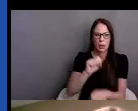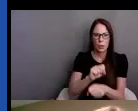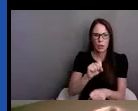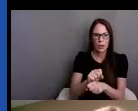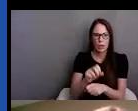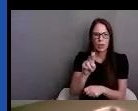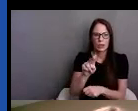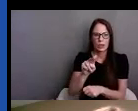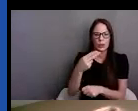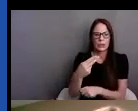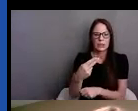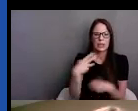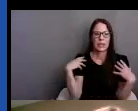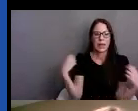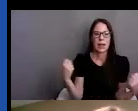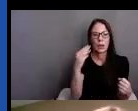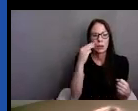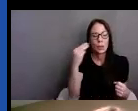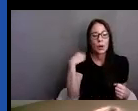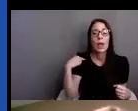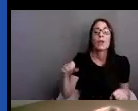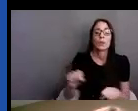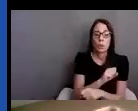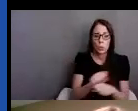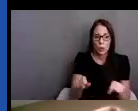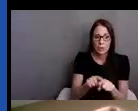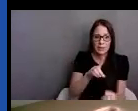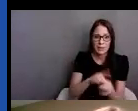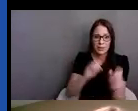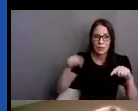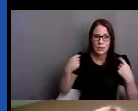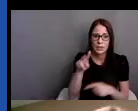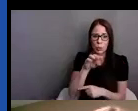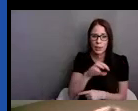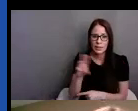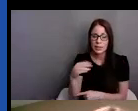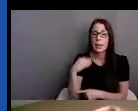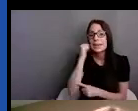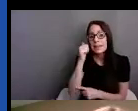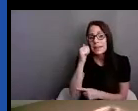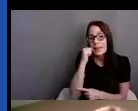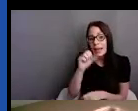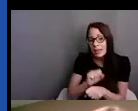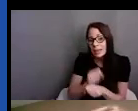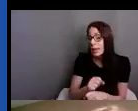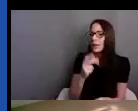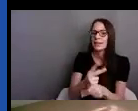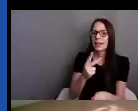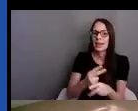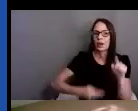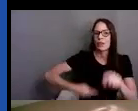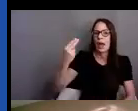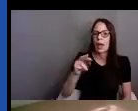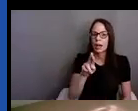been practicing here since 2006. My day-to-day job is taking care of high-risk pregnant women.